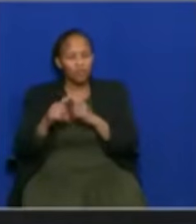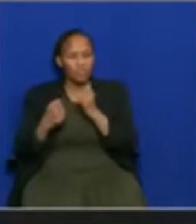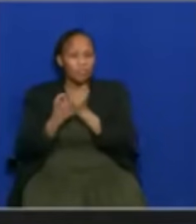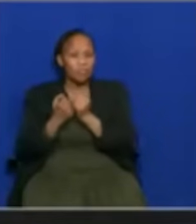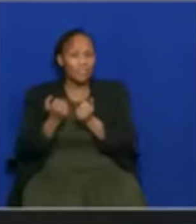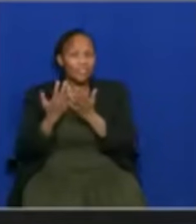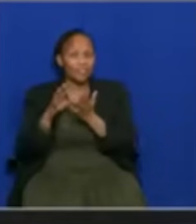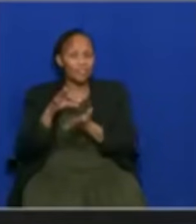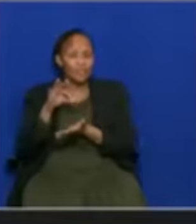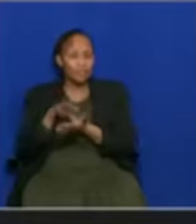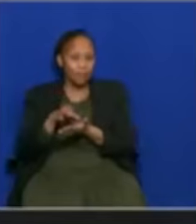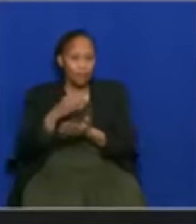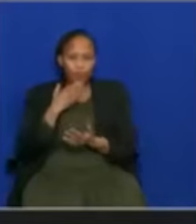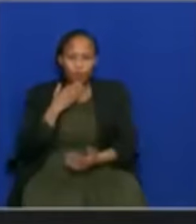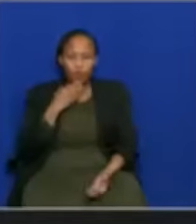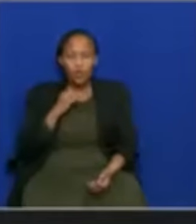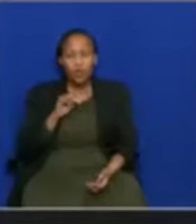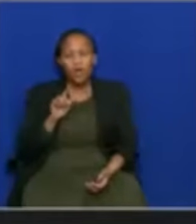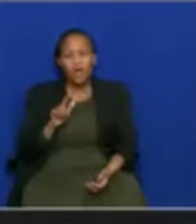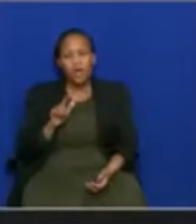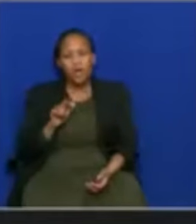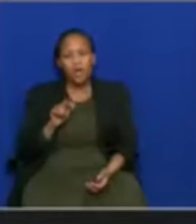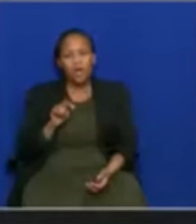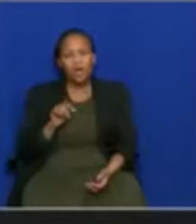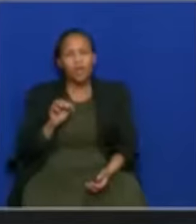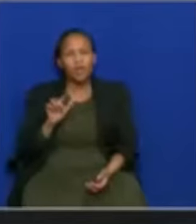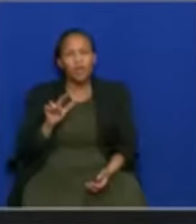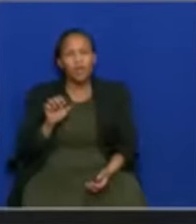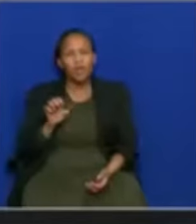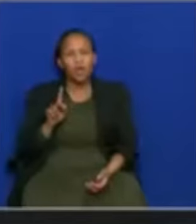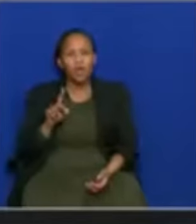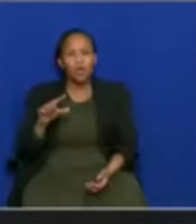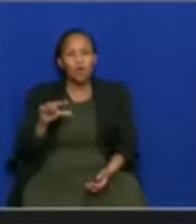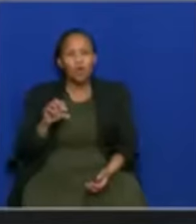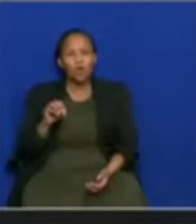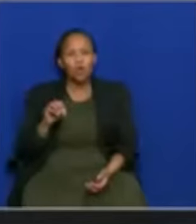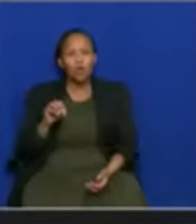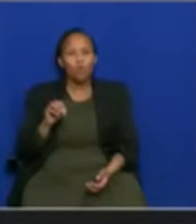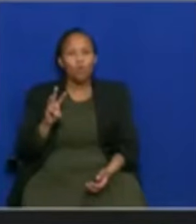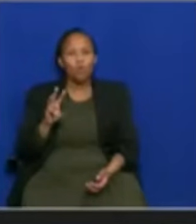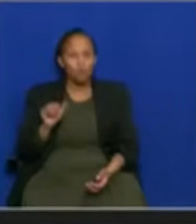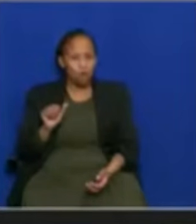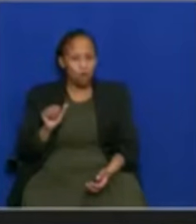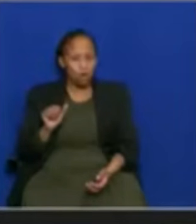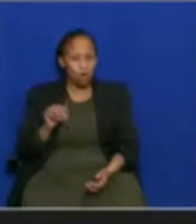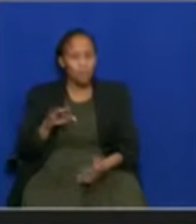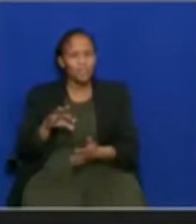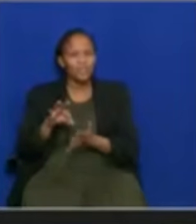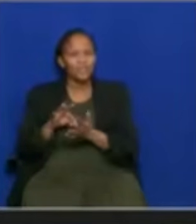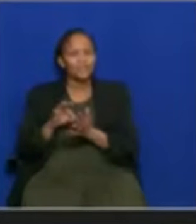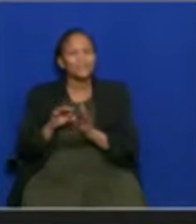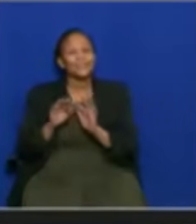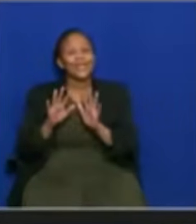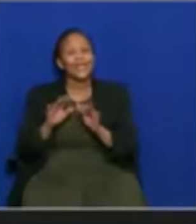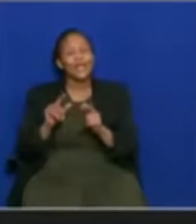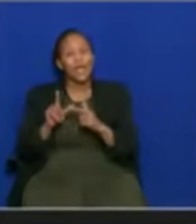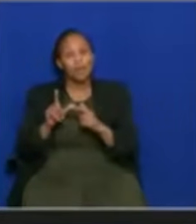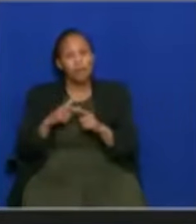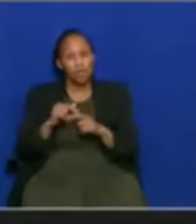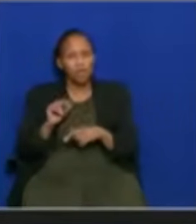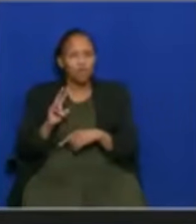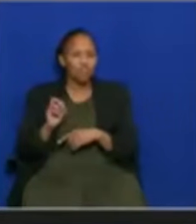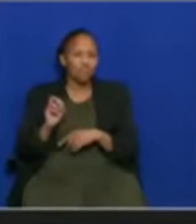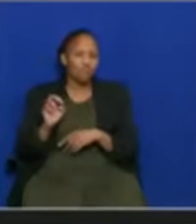Nhua, of dated the 10th of April 2024. So